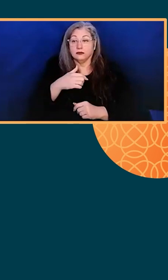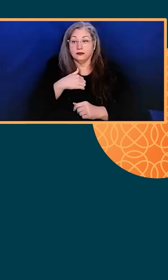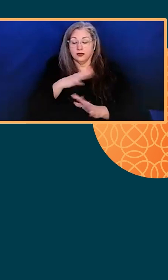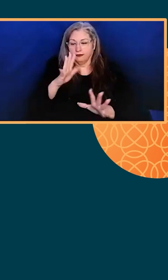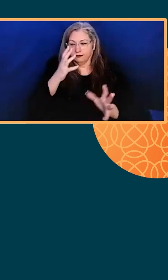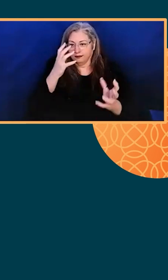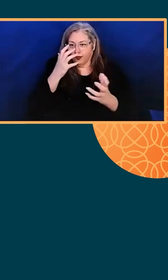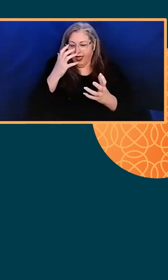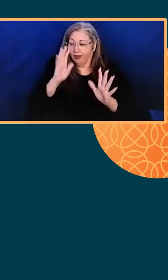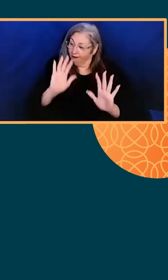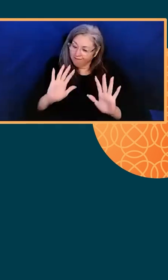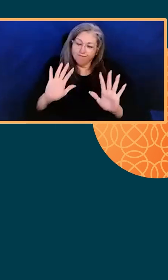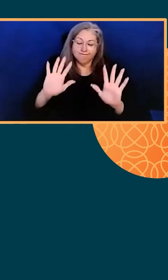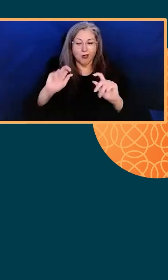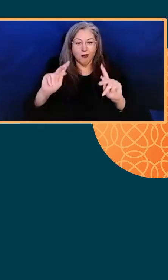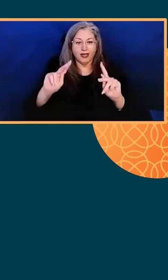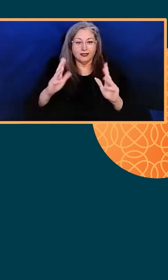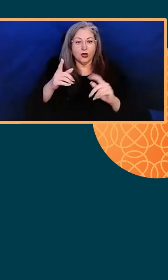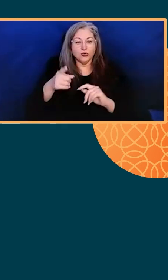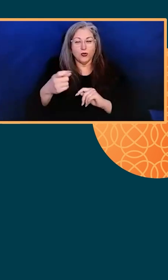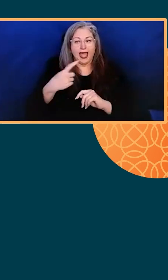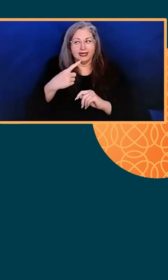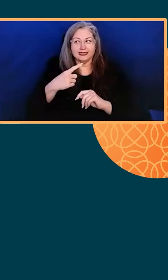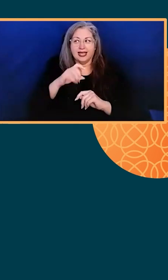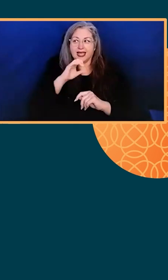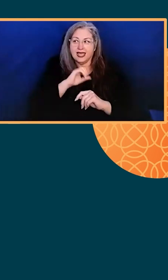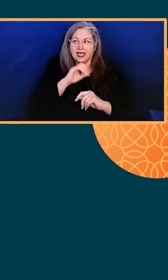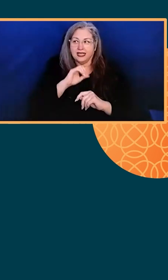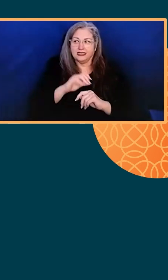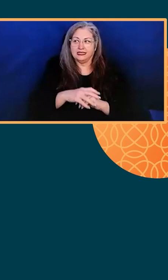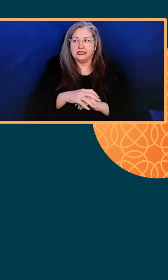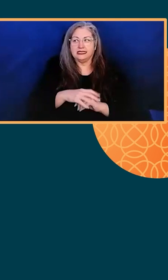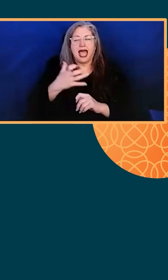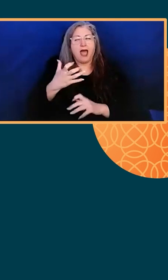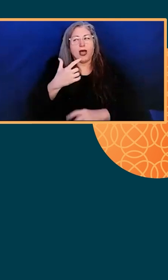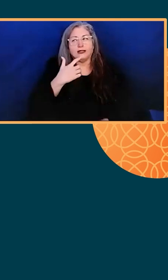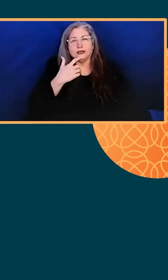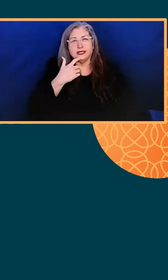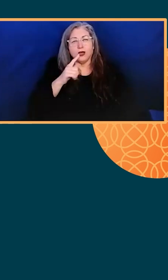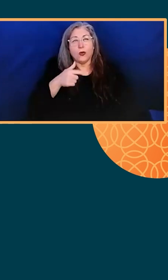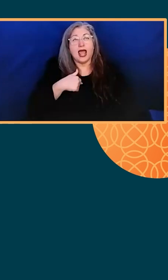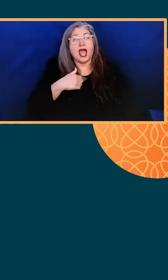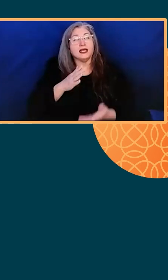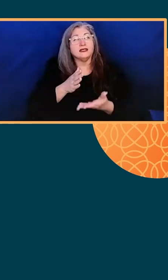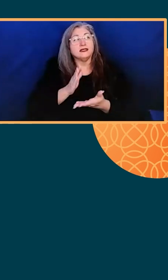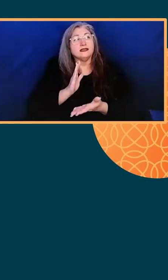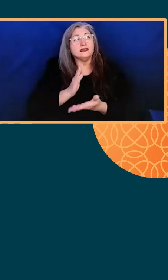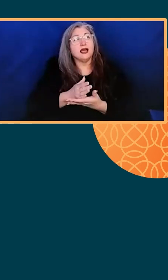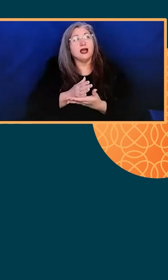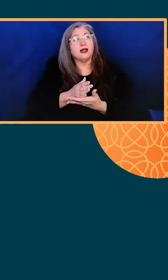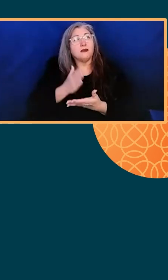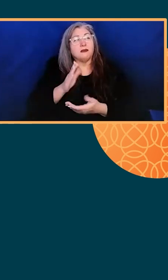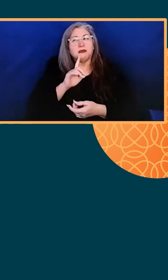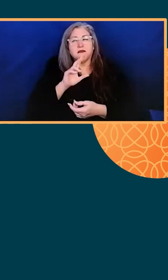Wow. Okay, so you asked the question, the age. I want to say when I stopped, probably around